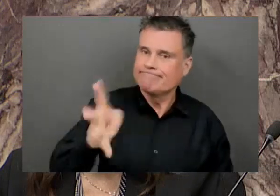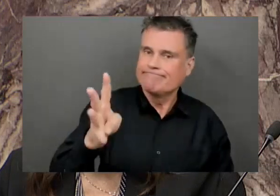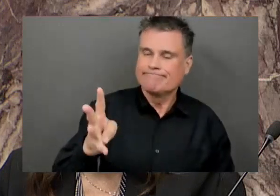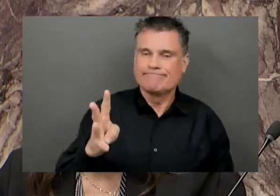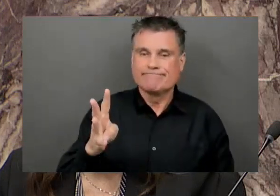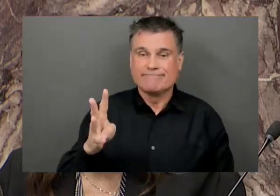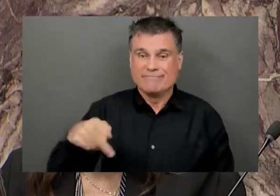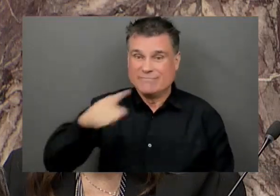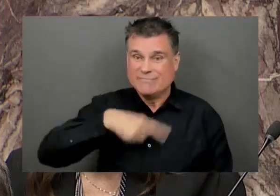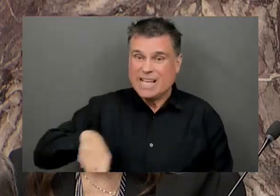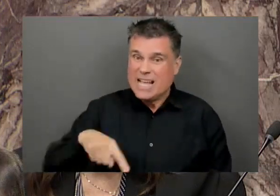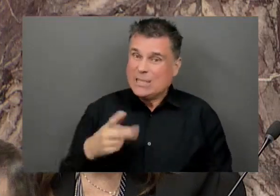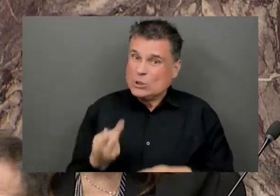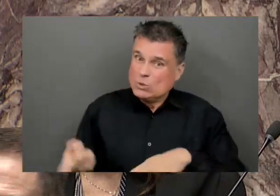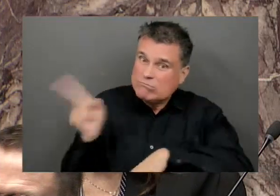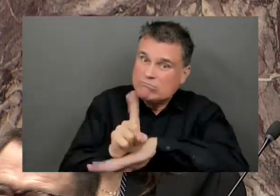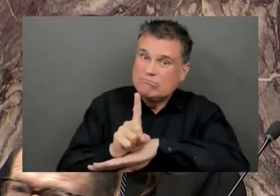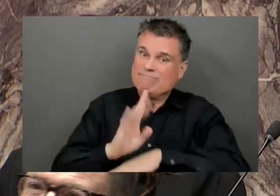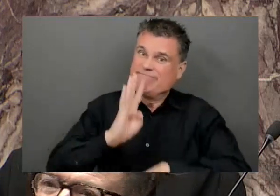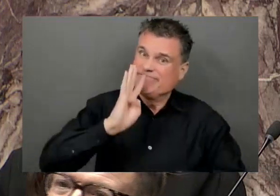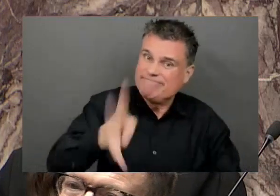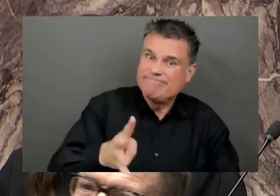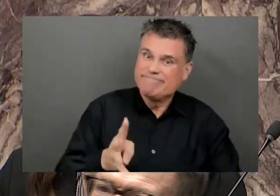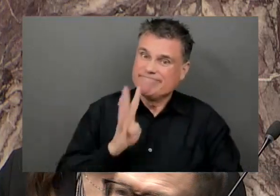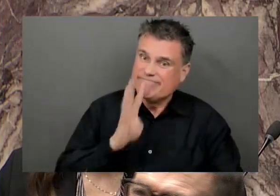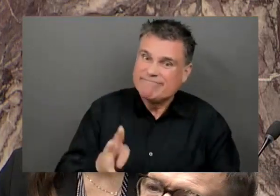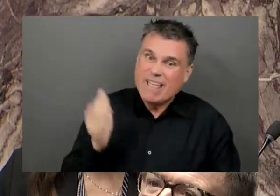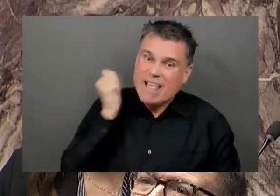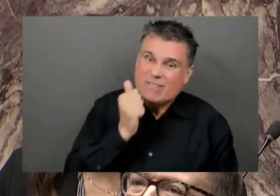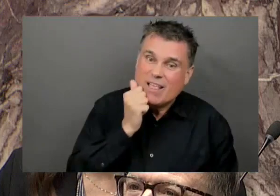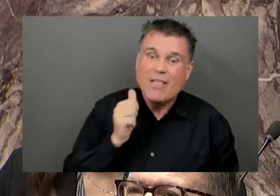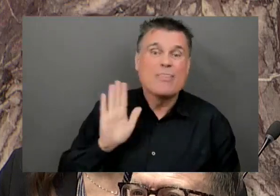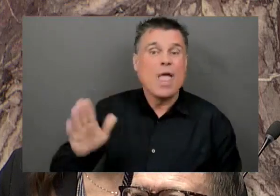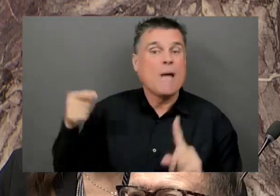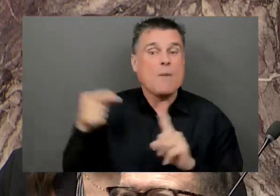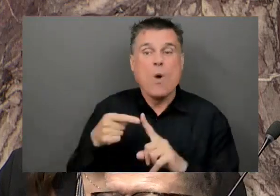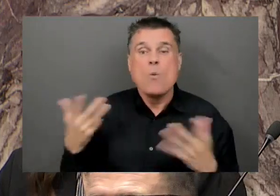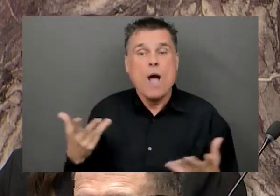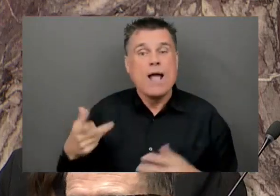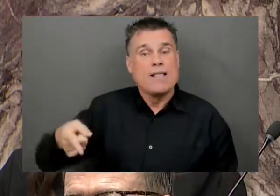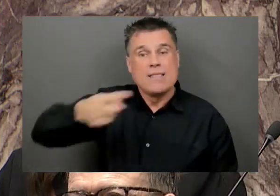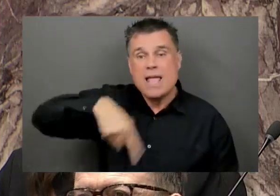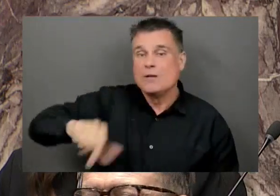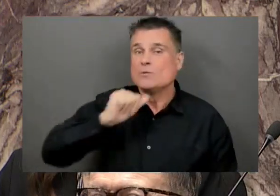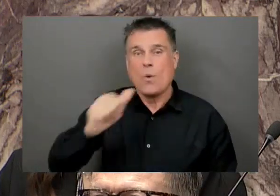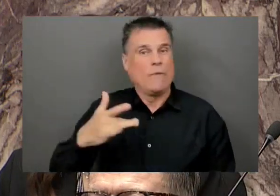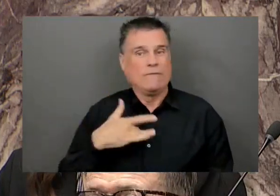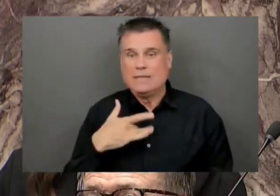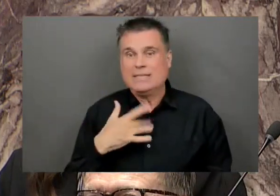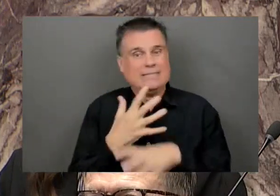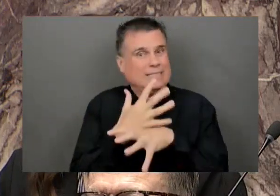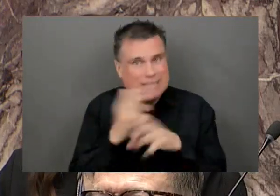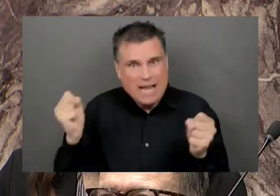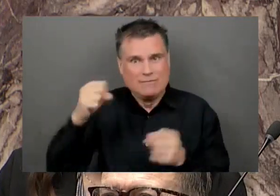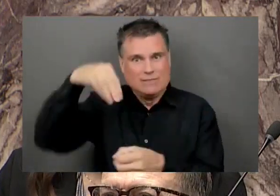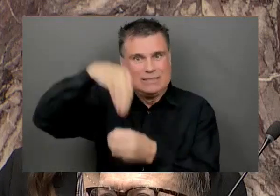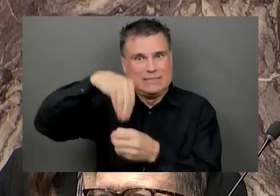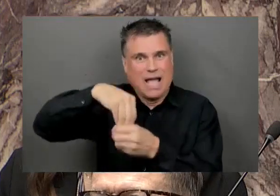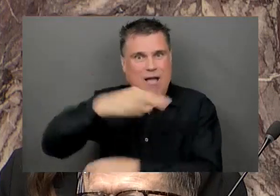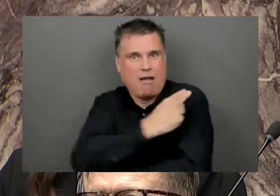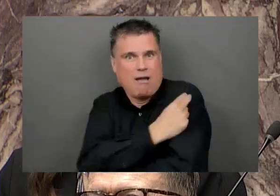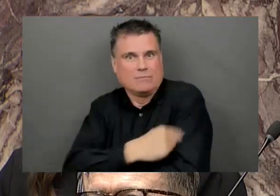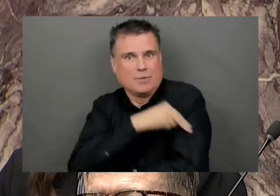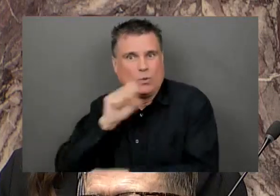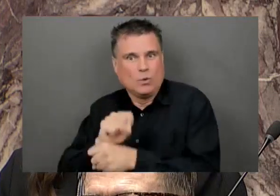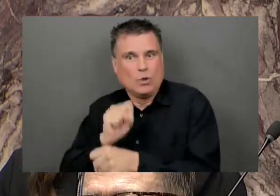not feel safe in the hospitals of British Columbia. And what do we hear in here? Oh, don't worry about it. It's not allowed. Well,